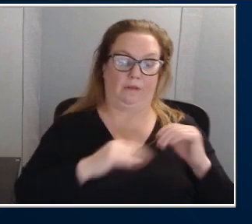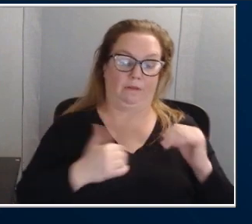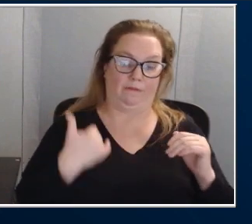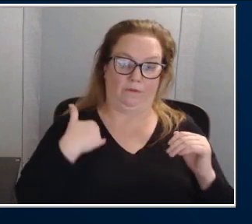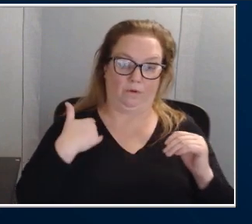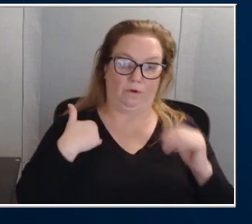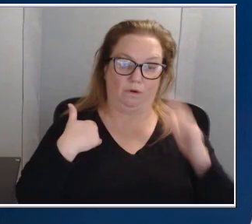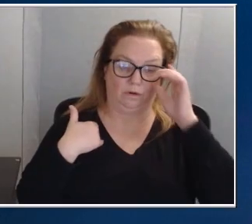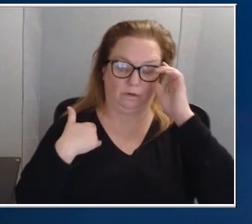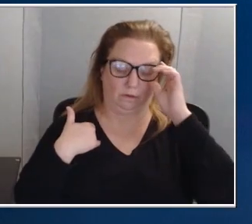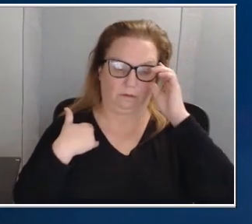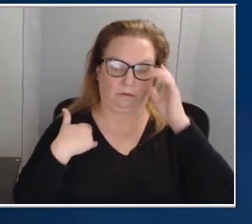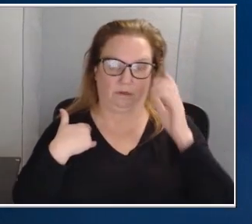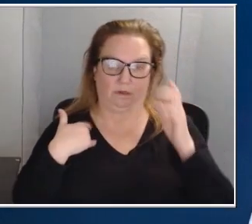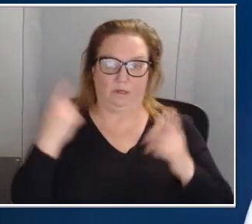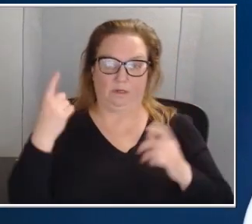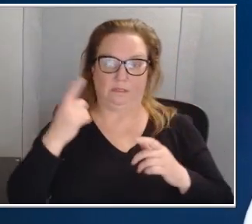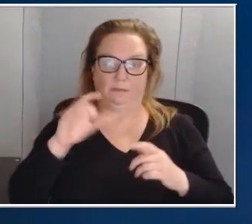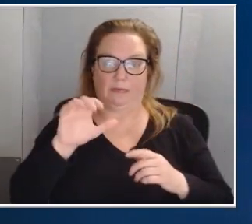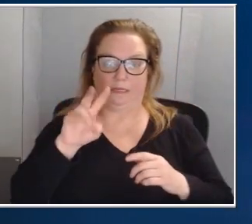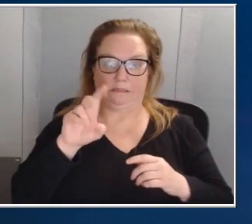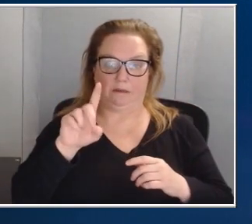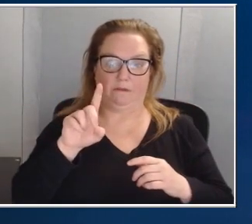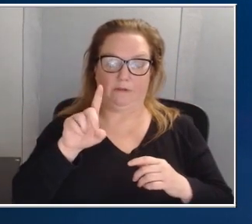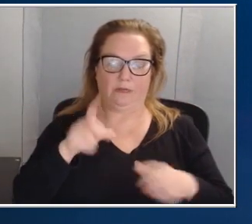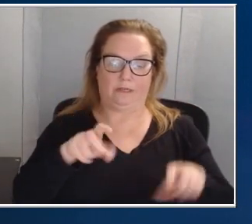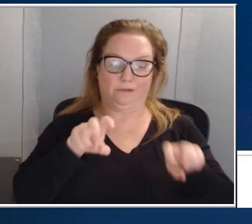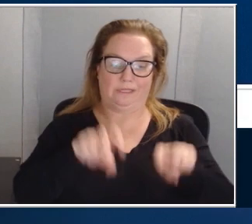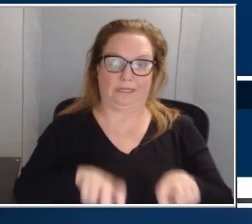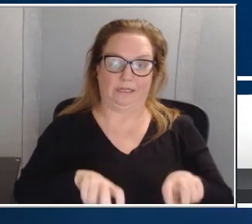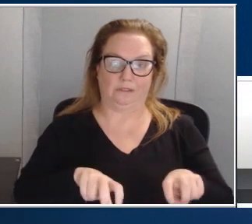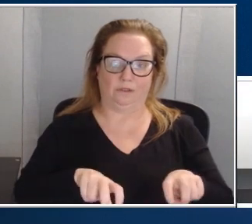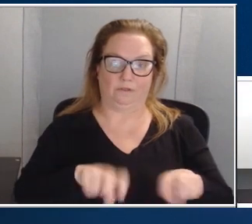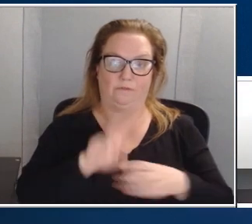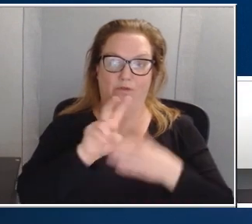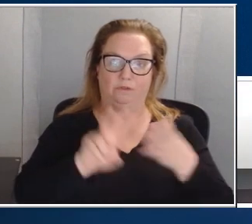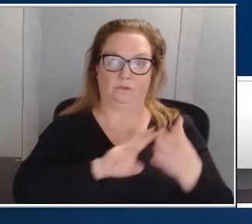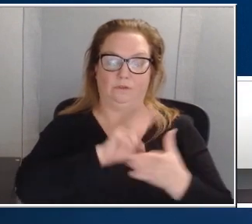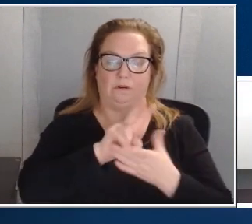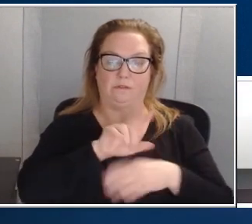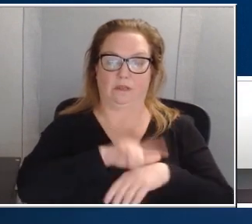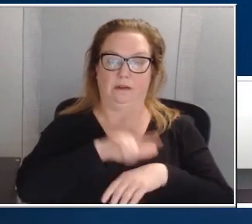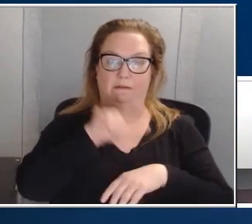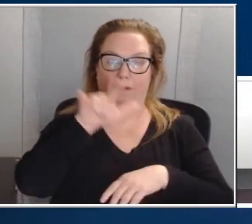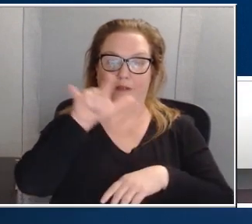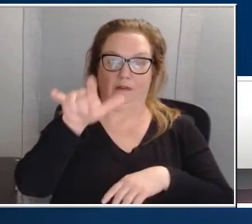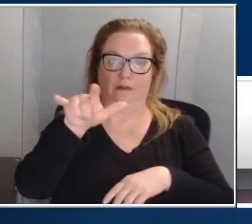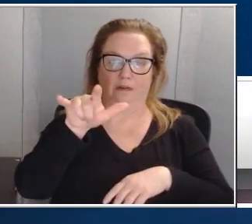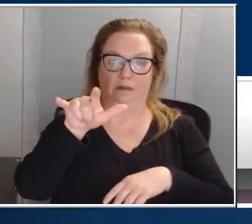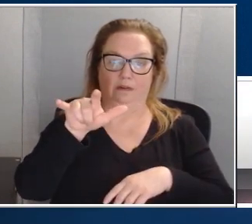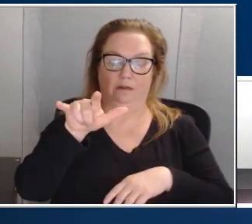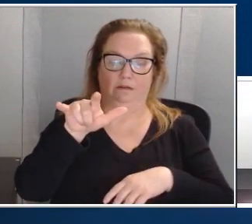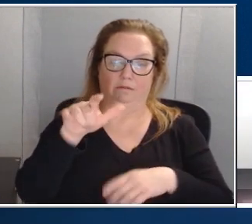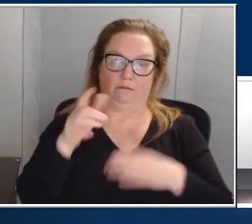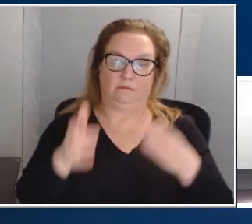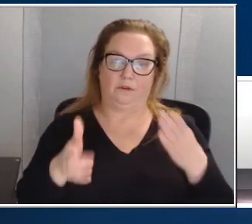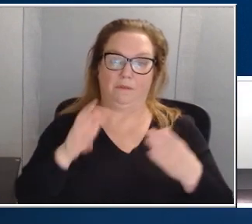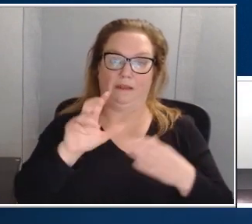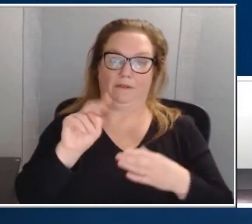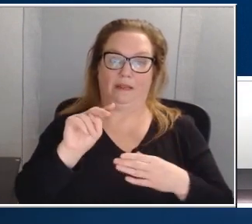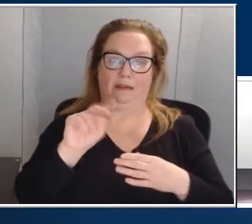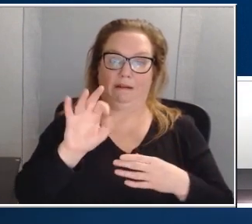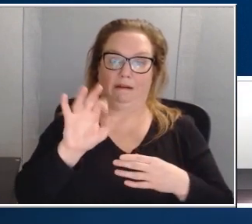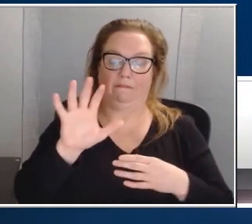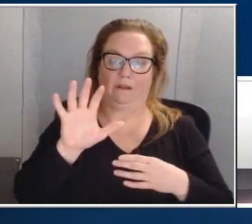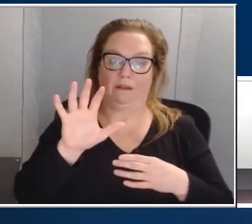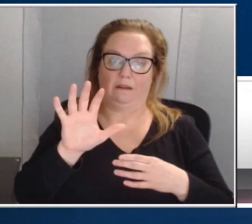if somebody does have COVID and they're sitting next to you for 2 hours on a flight, you probably have you may have an N95. It's probably